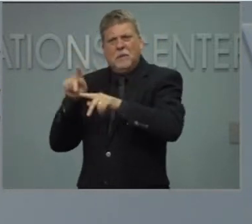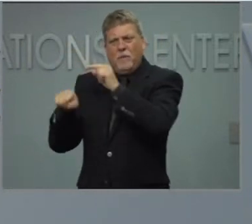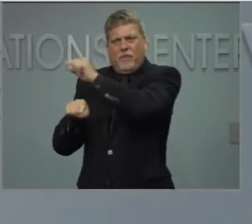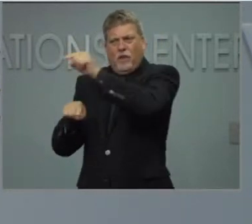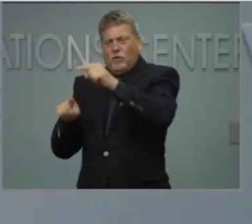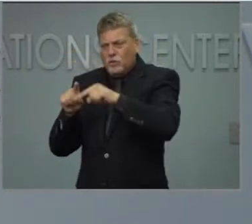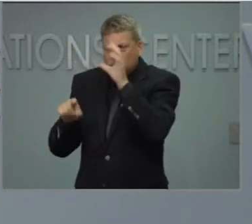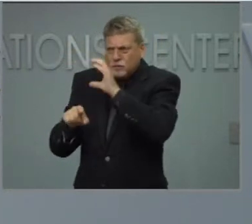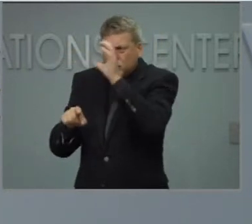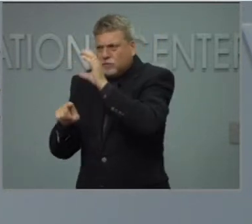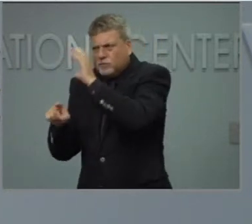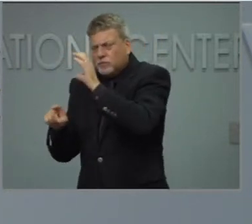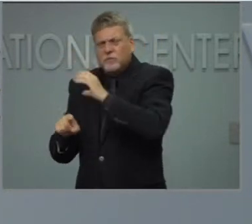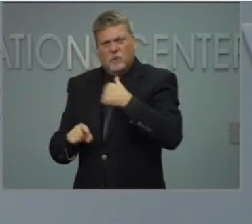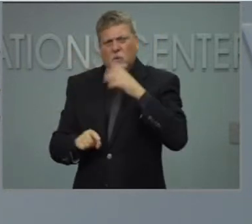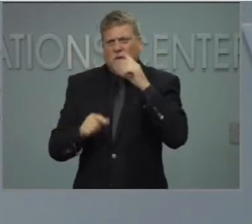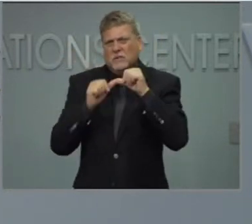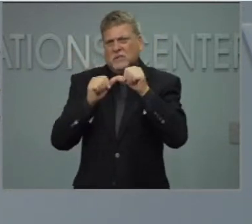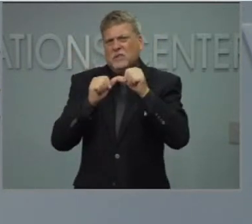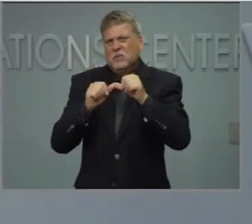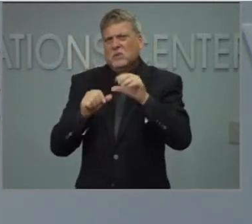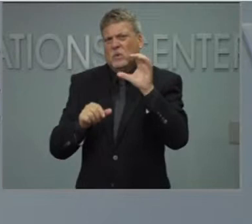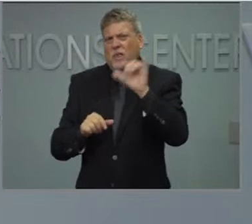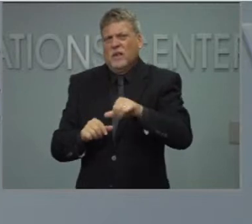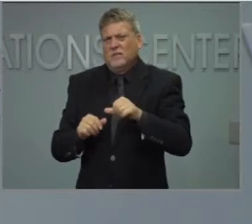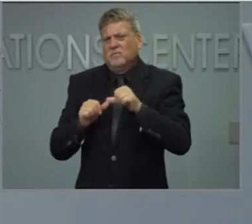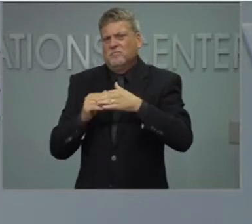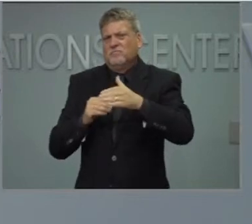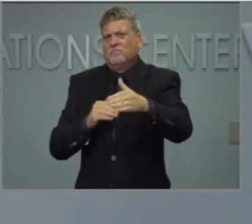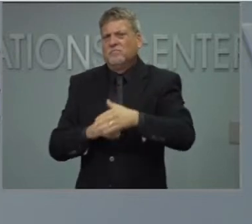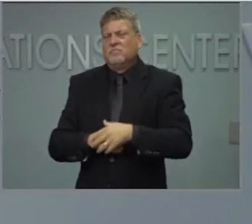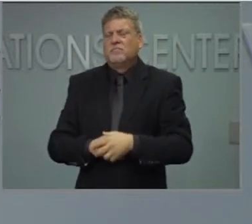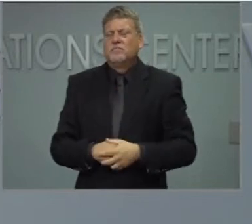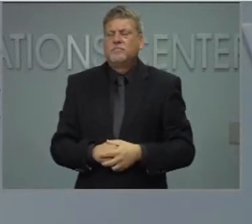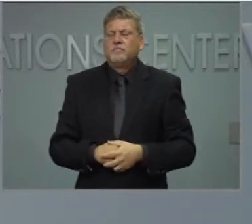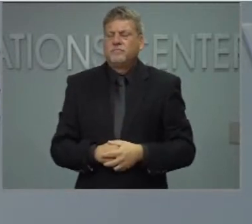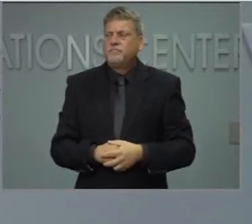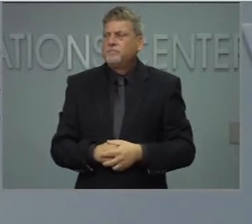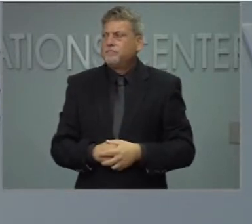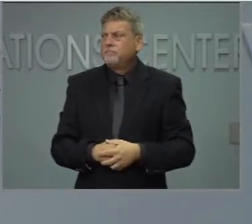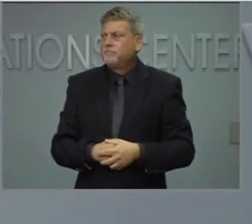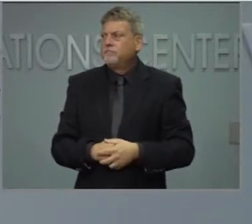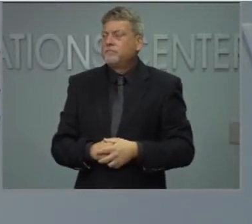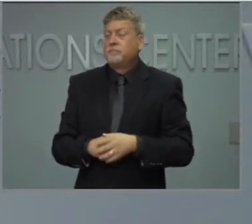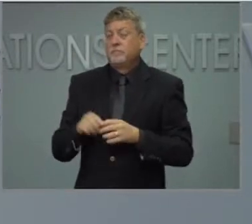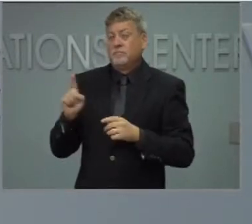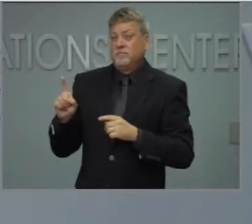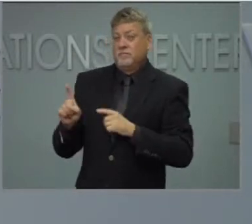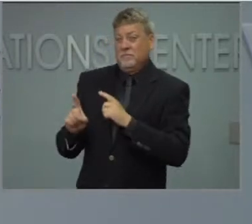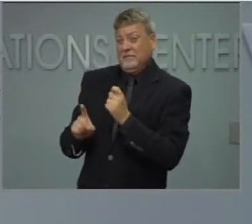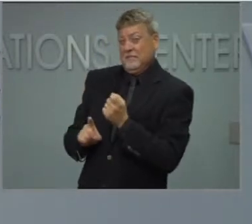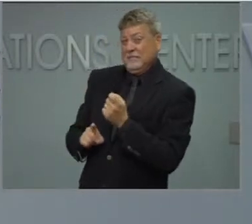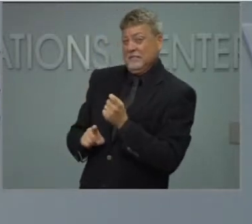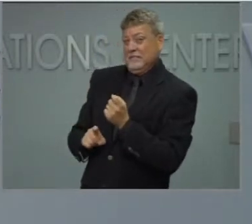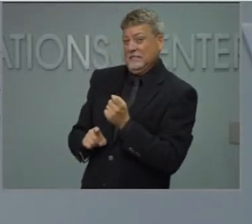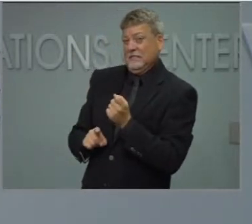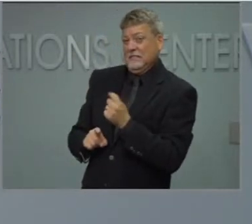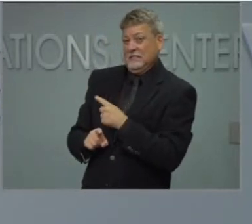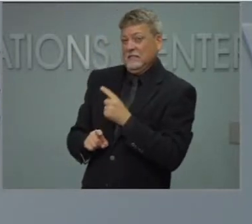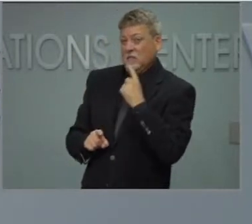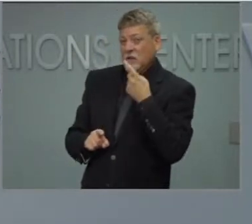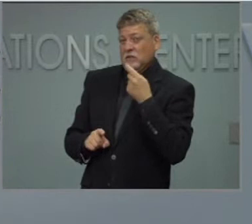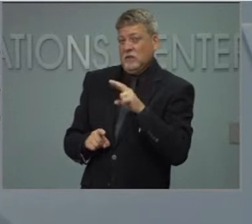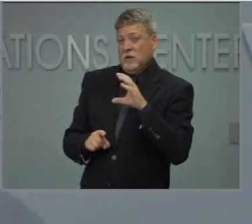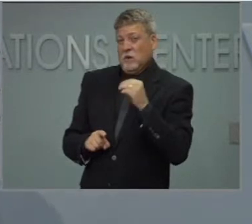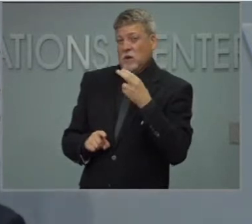continues to focus on continuing active rescue operations at this point. And just one more question for Dr. Cohen. Last